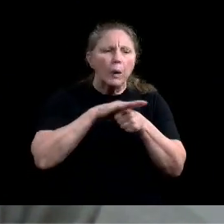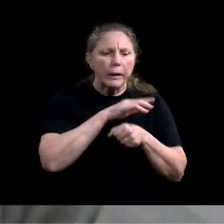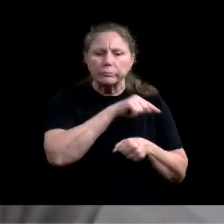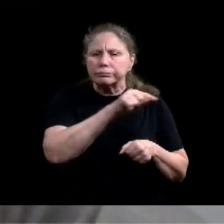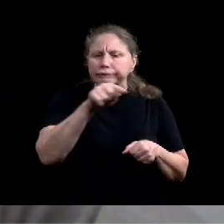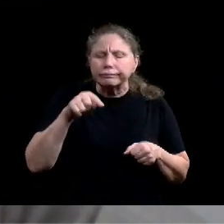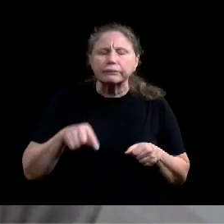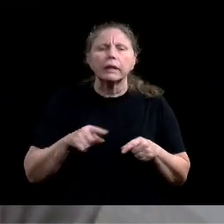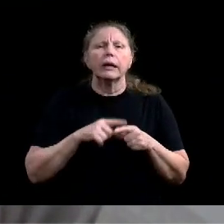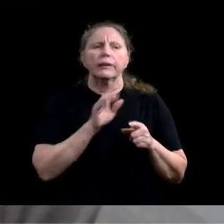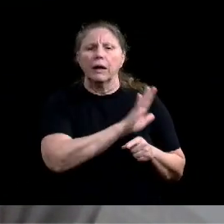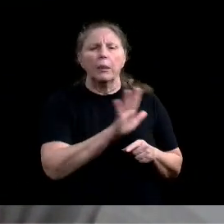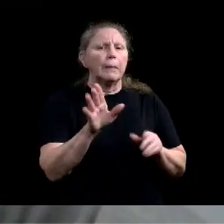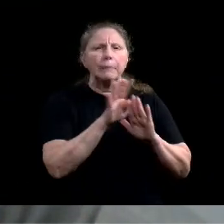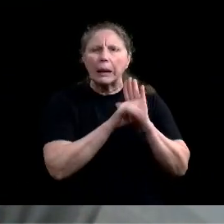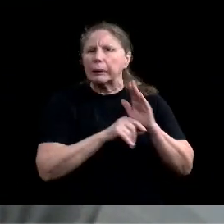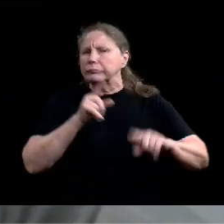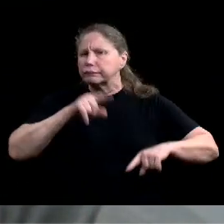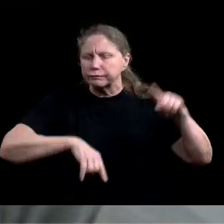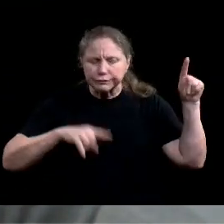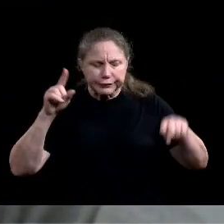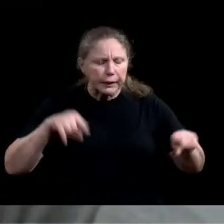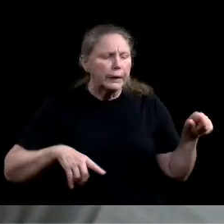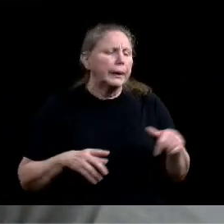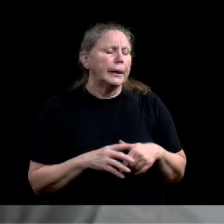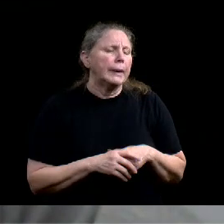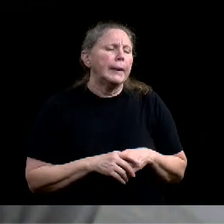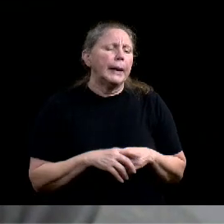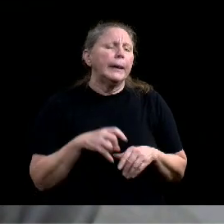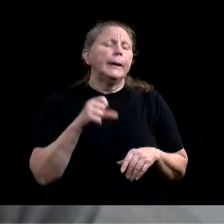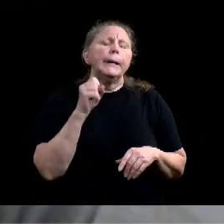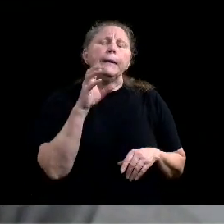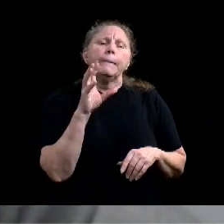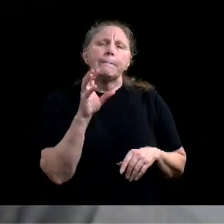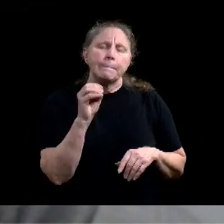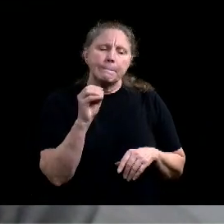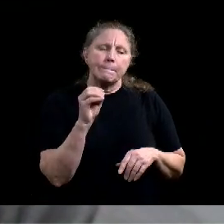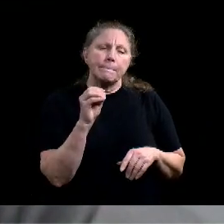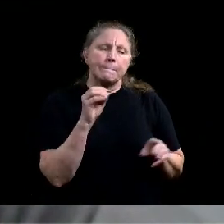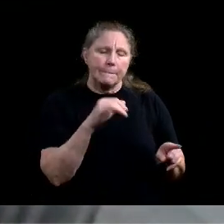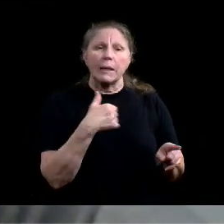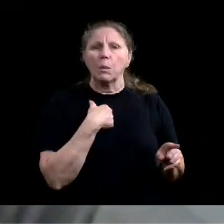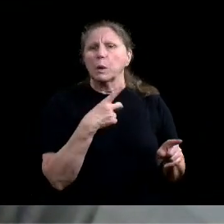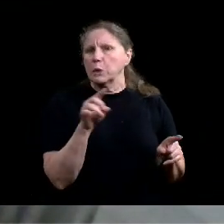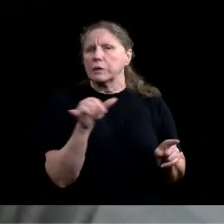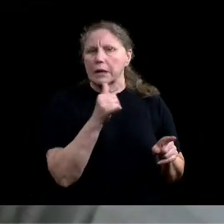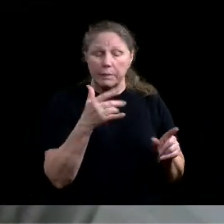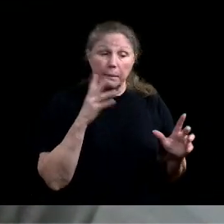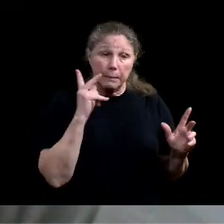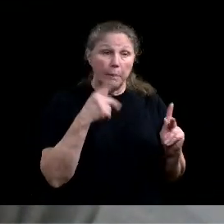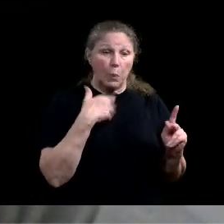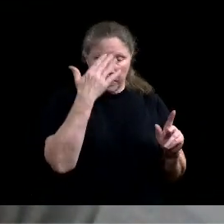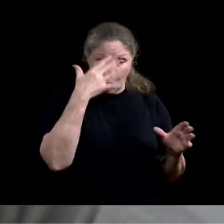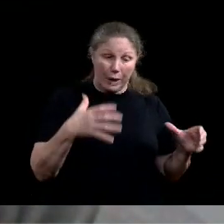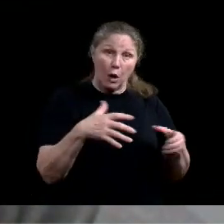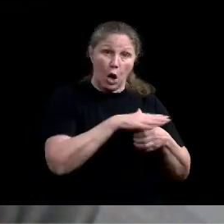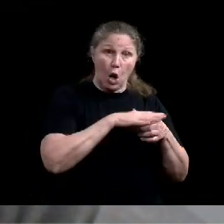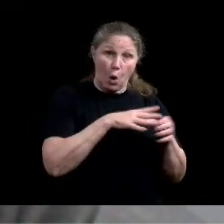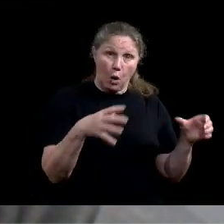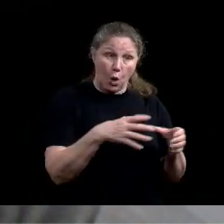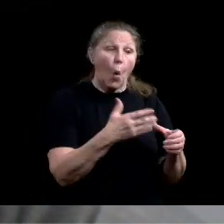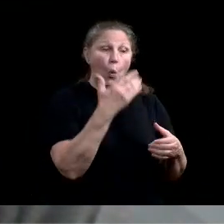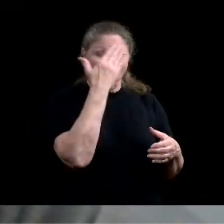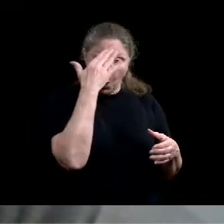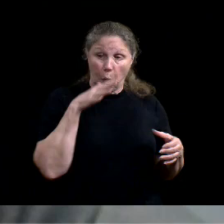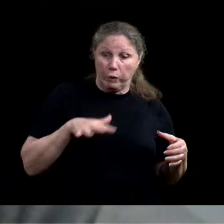and so, you know, that's our approach. Folks that we know that have a long history of making good judgment